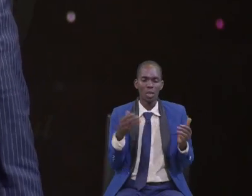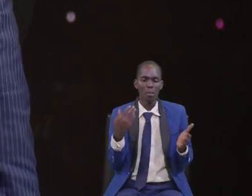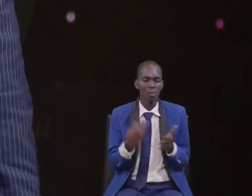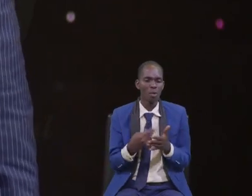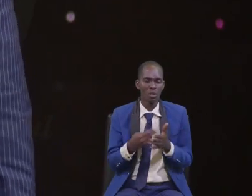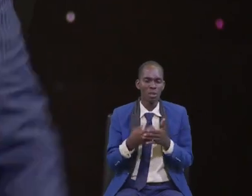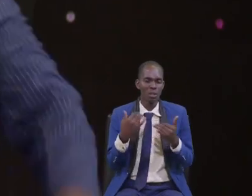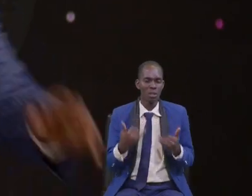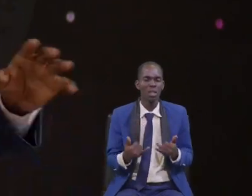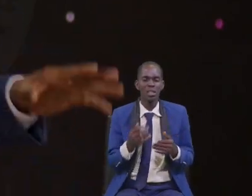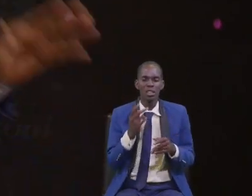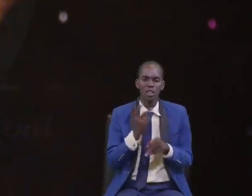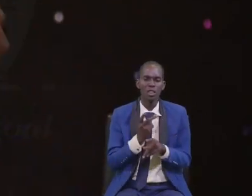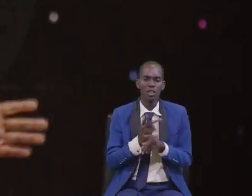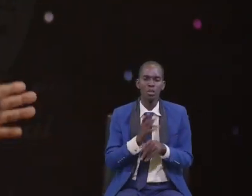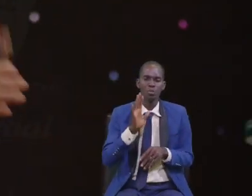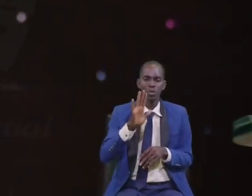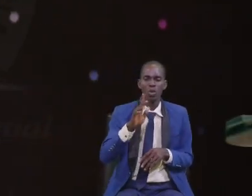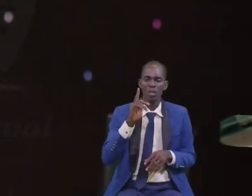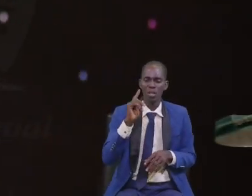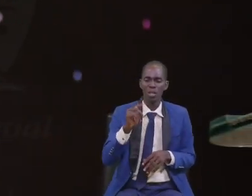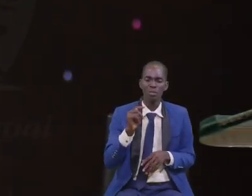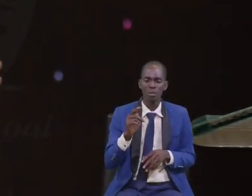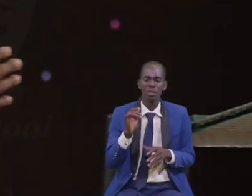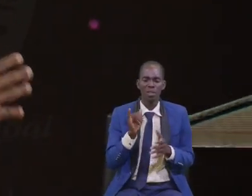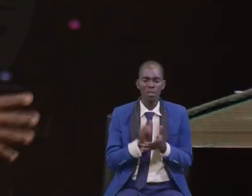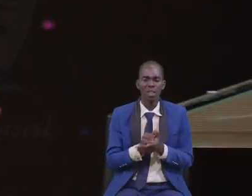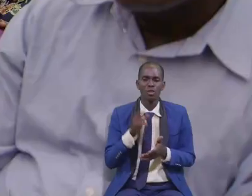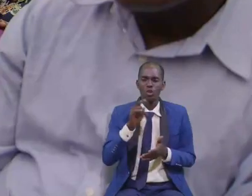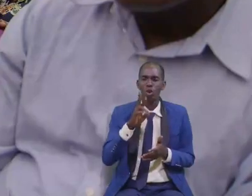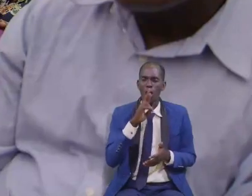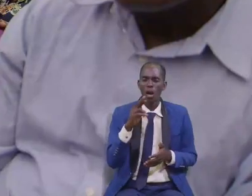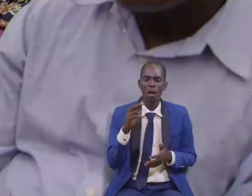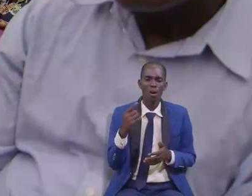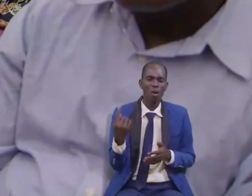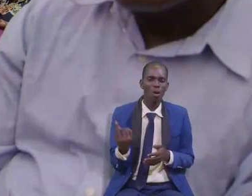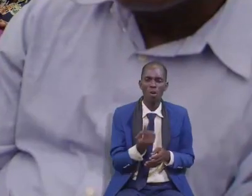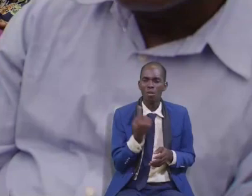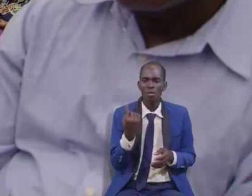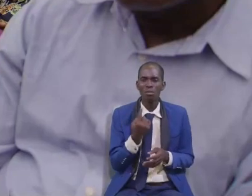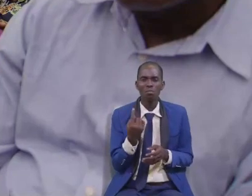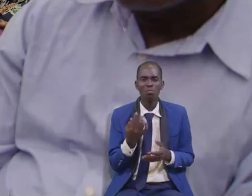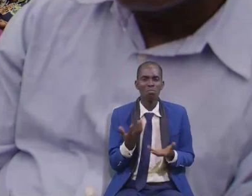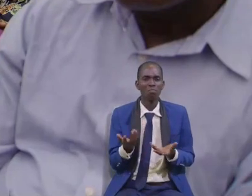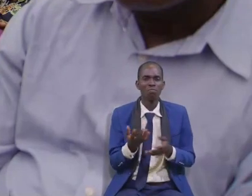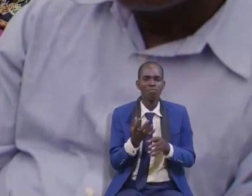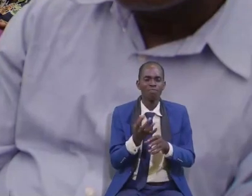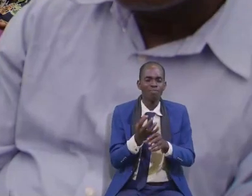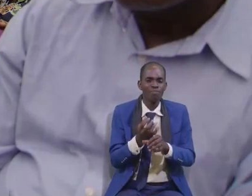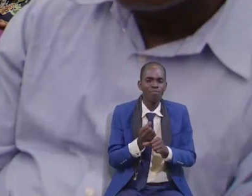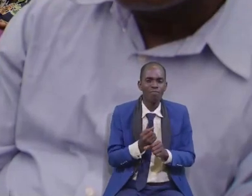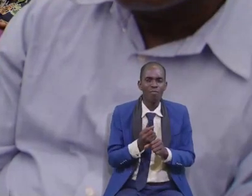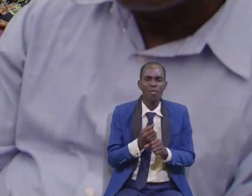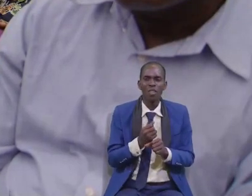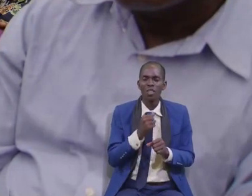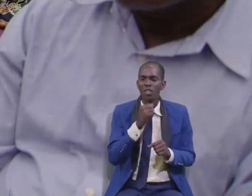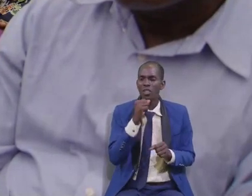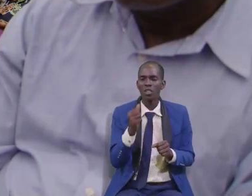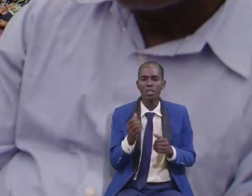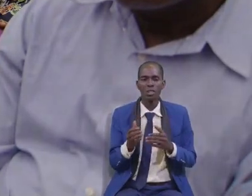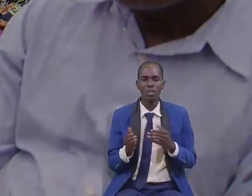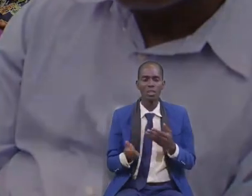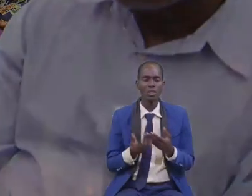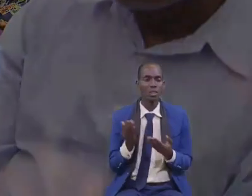the testimony that you have always got, that I'm not, you know, so eager to get give from